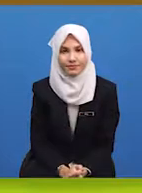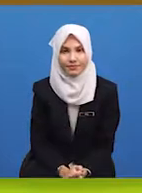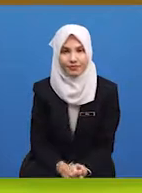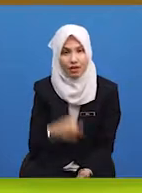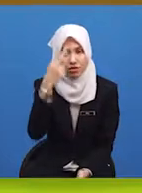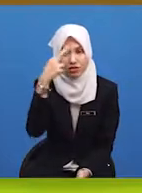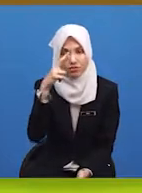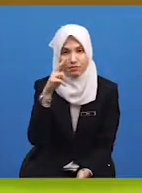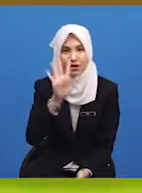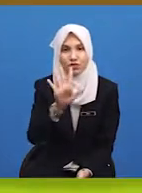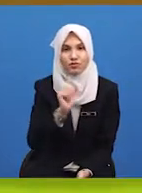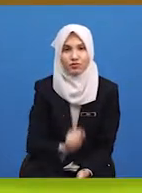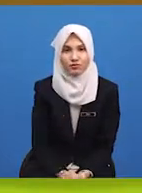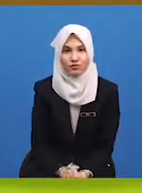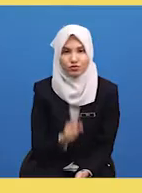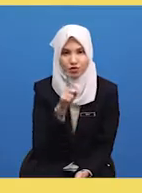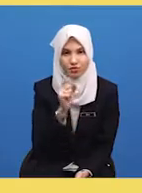you too.